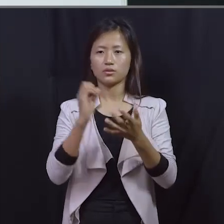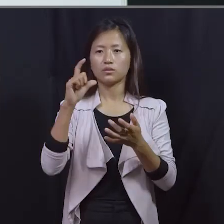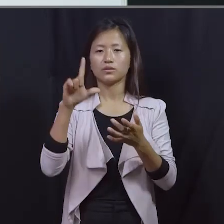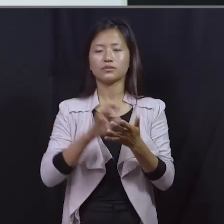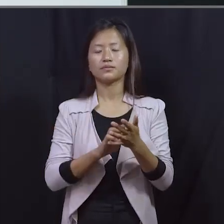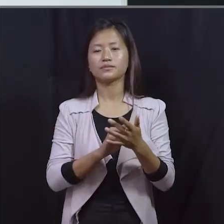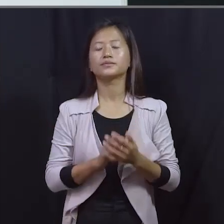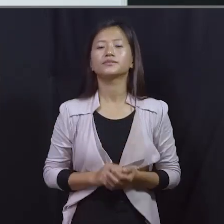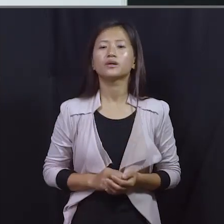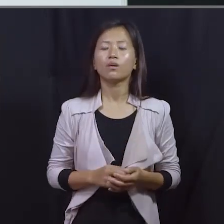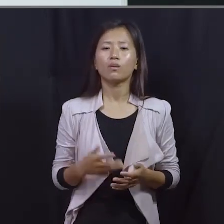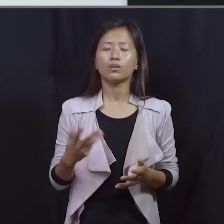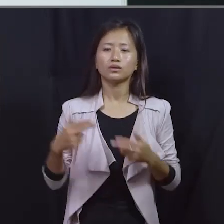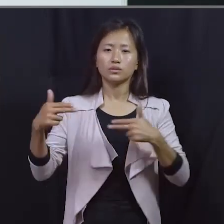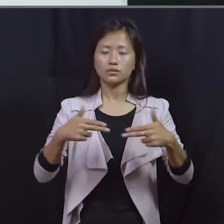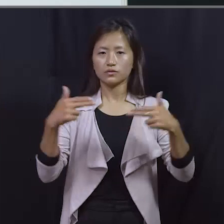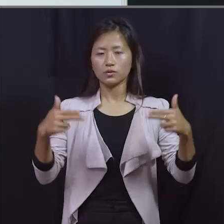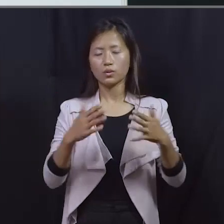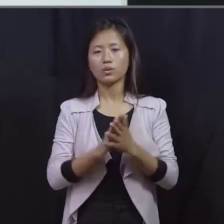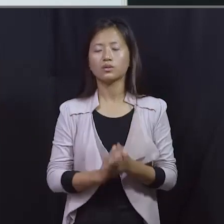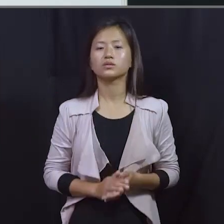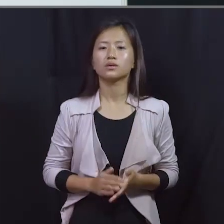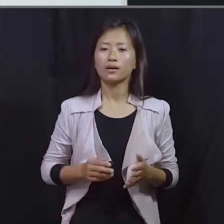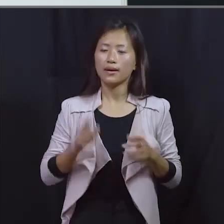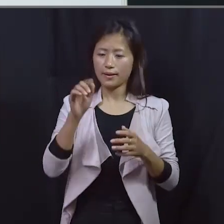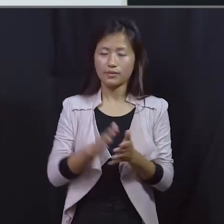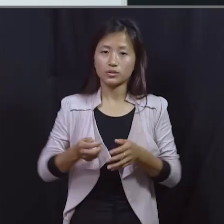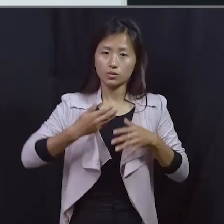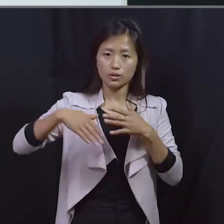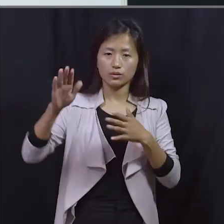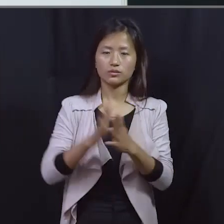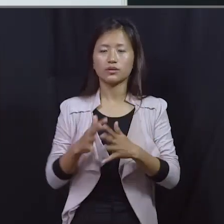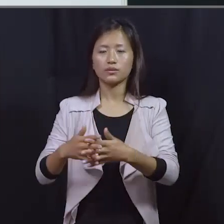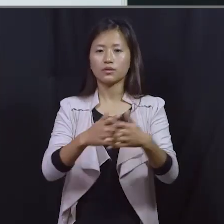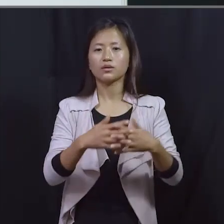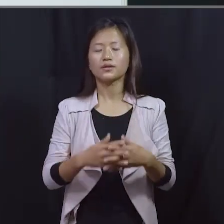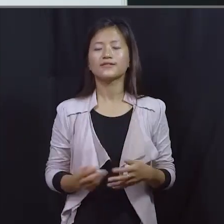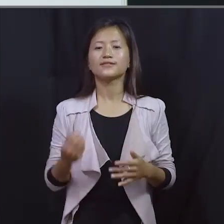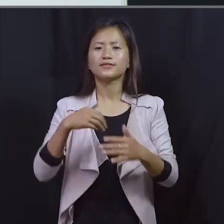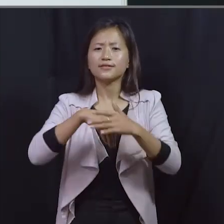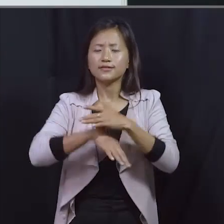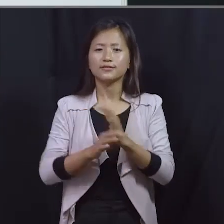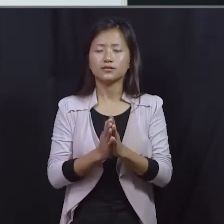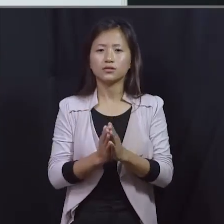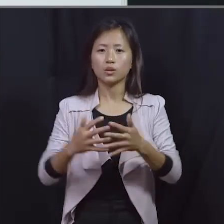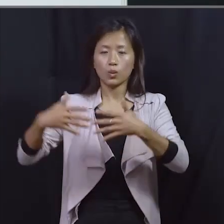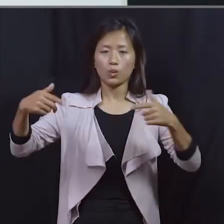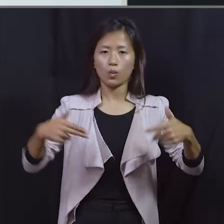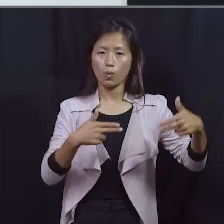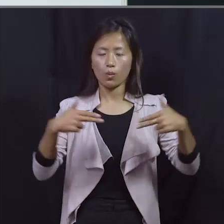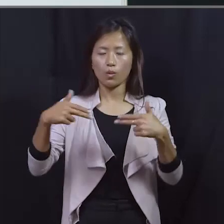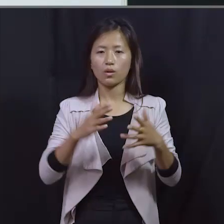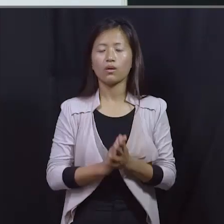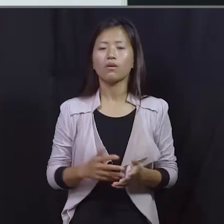was going on in America from 1860 to 65, when we say civil war, it is an internal war. And when internal war was going